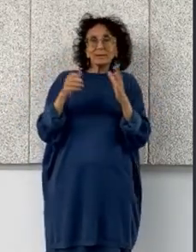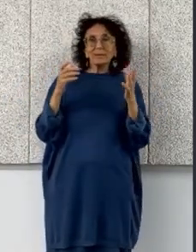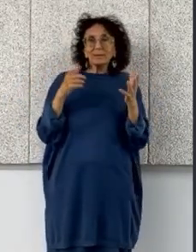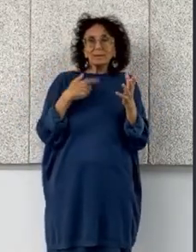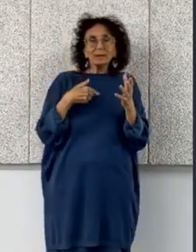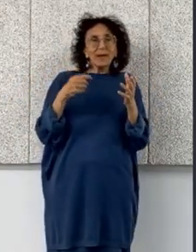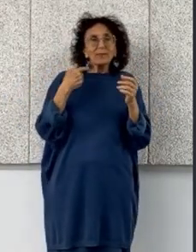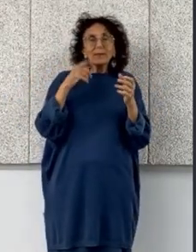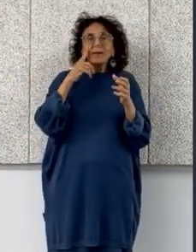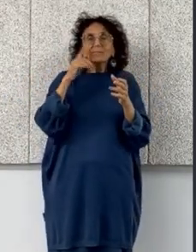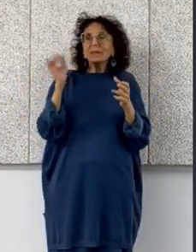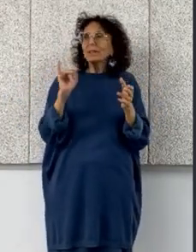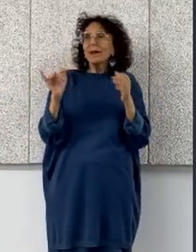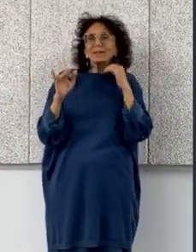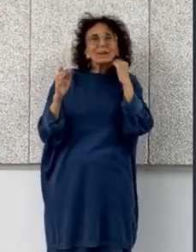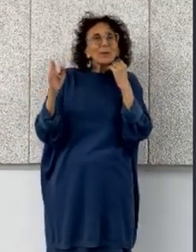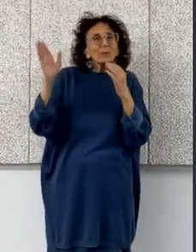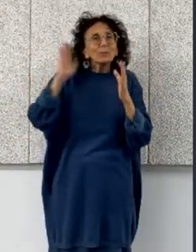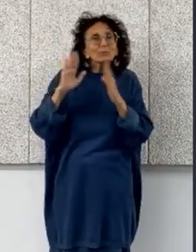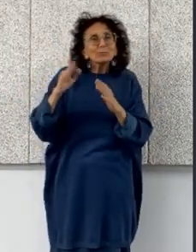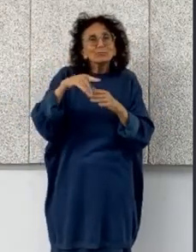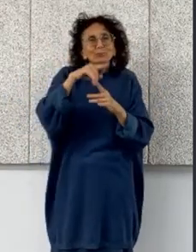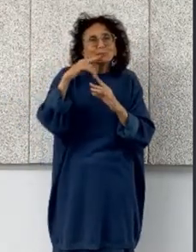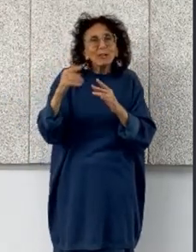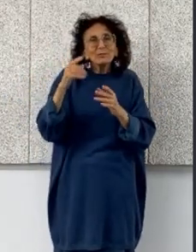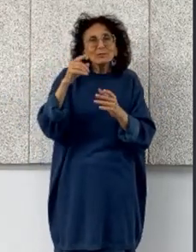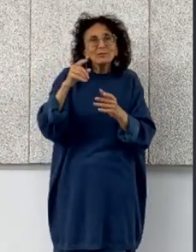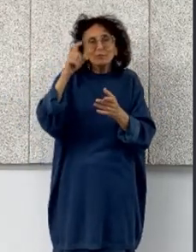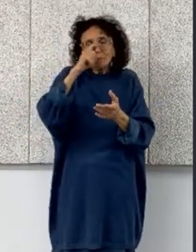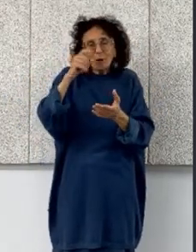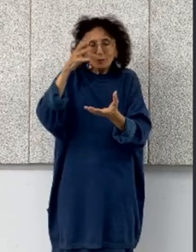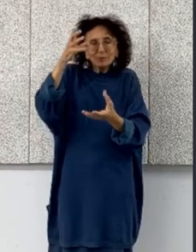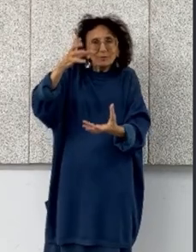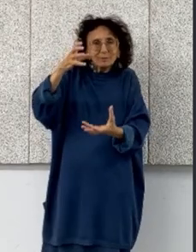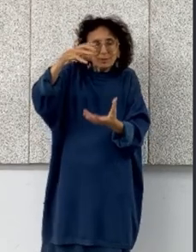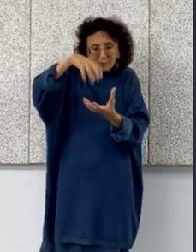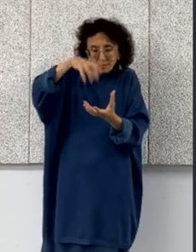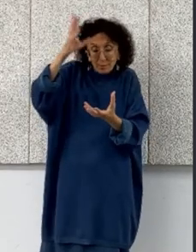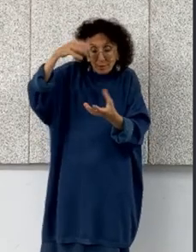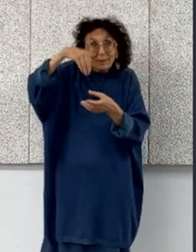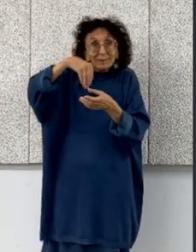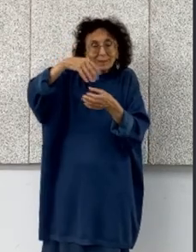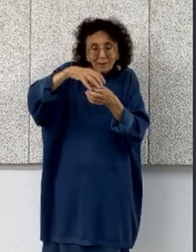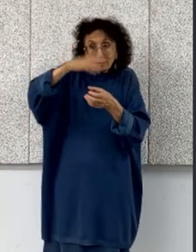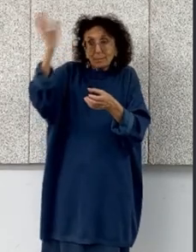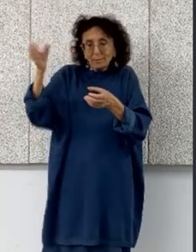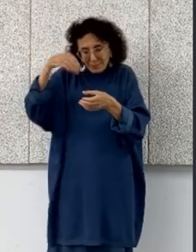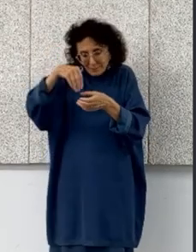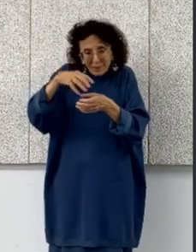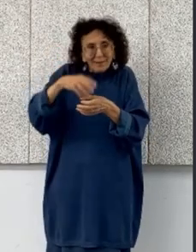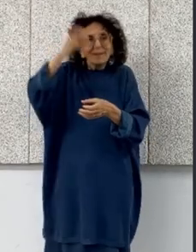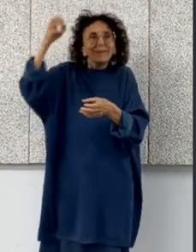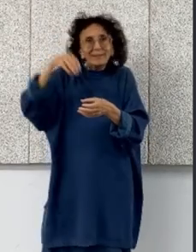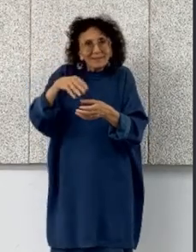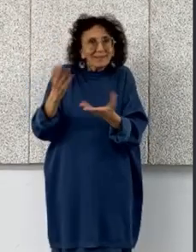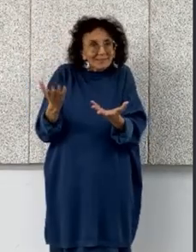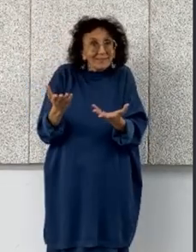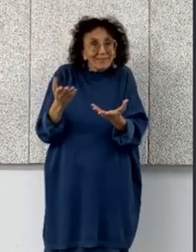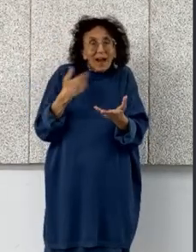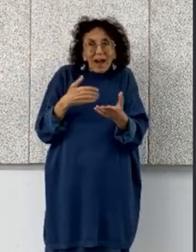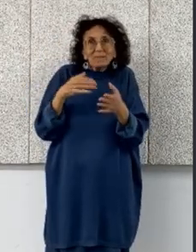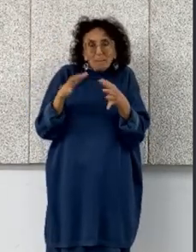inside of each other, and there can be a feeling for each of us of we're not getting to the end of the